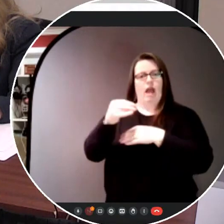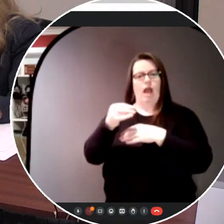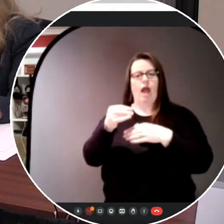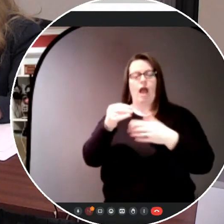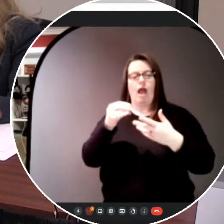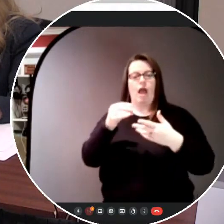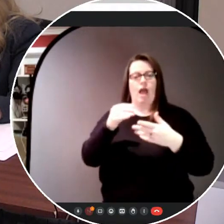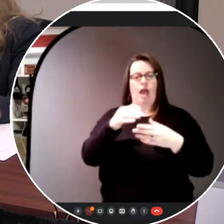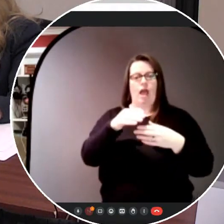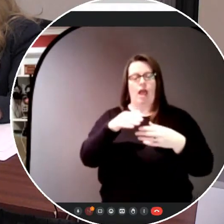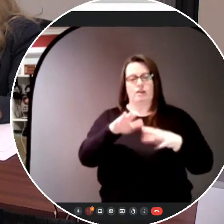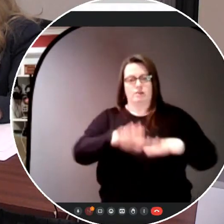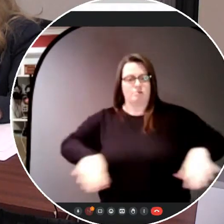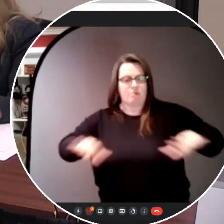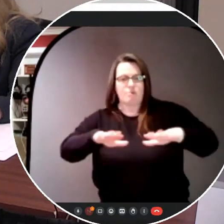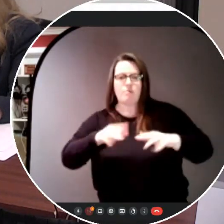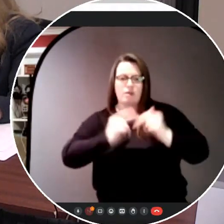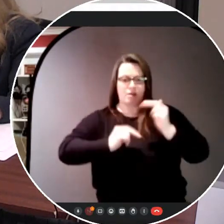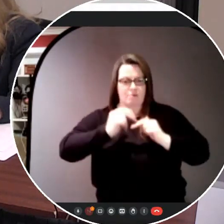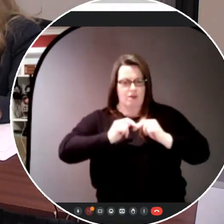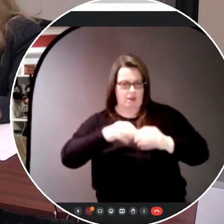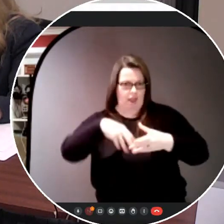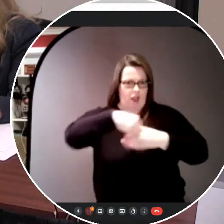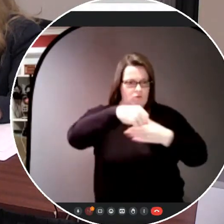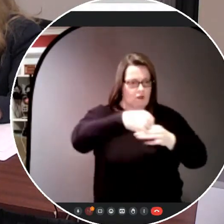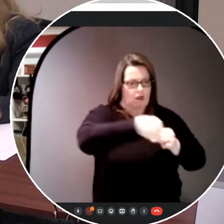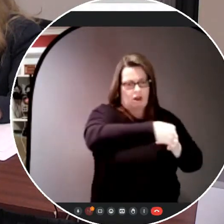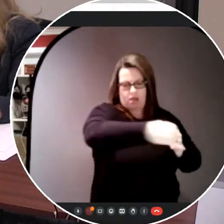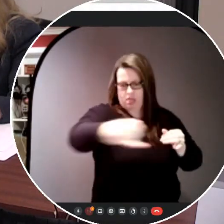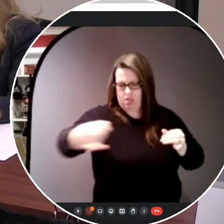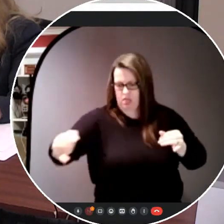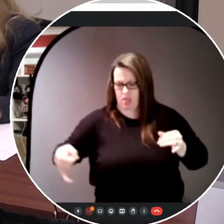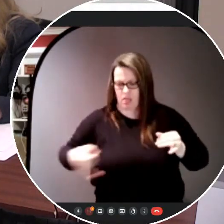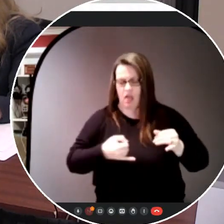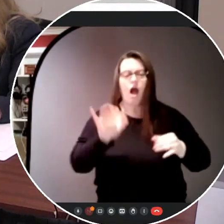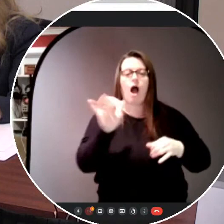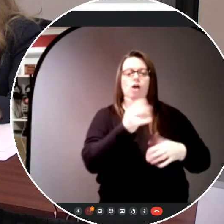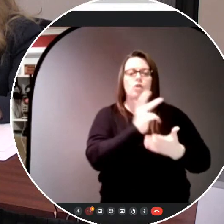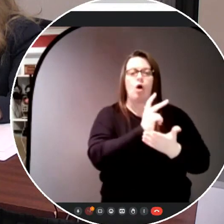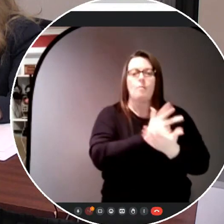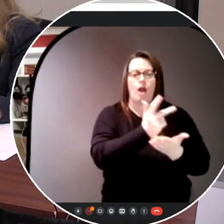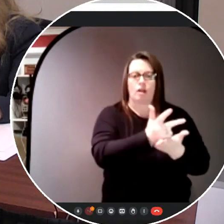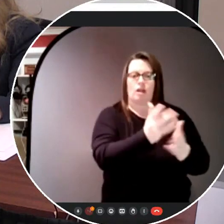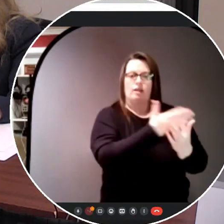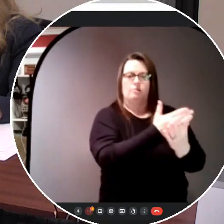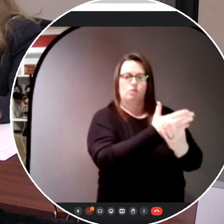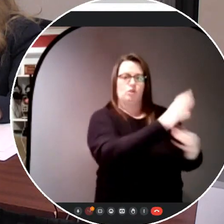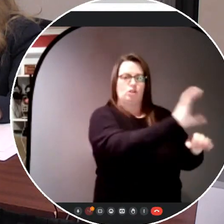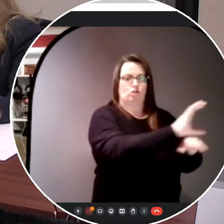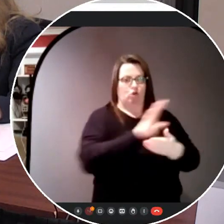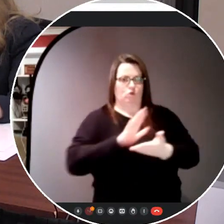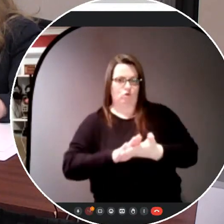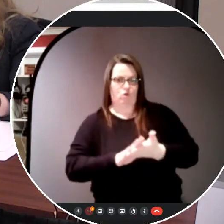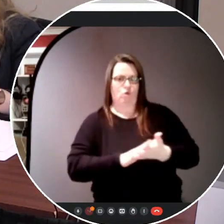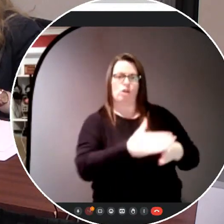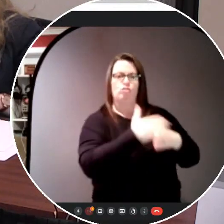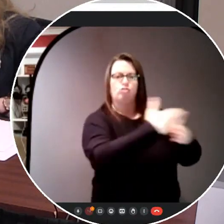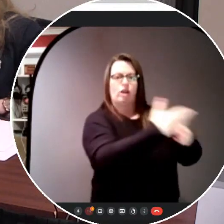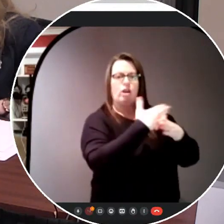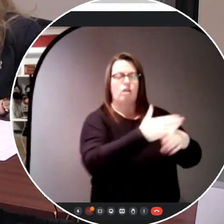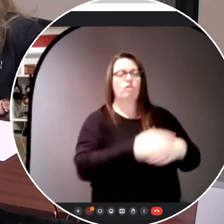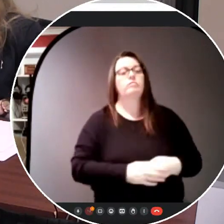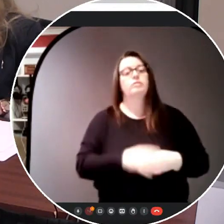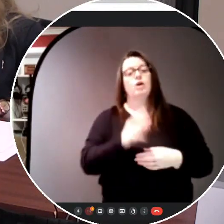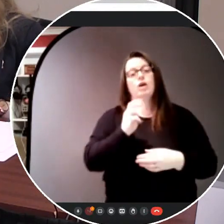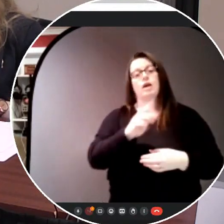land, and shared use of the parking lot in between. Mary Queen of Peace and St. Edward's are a little different again in